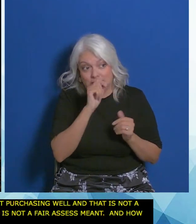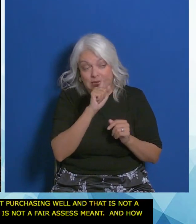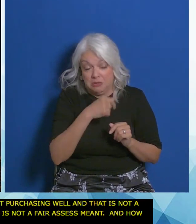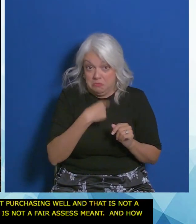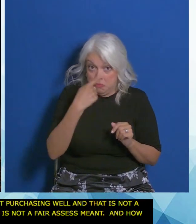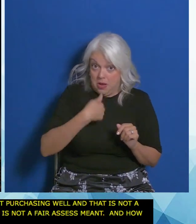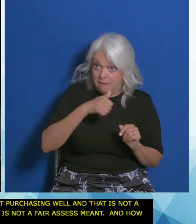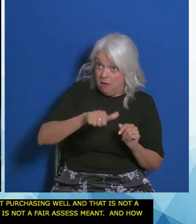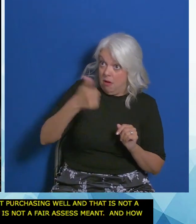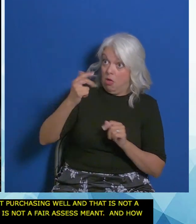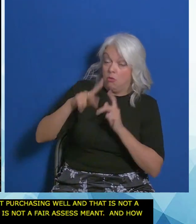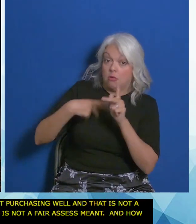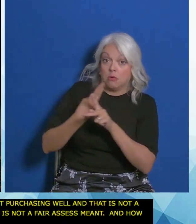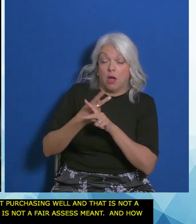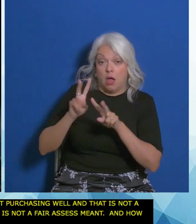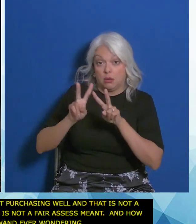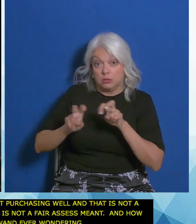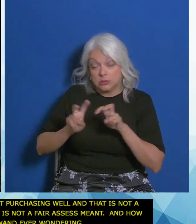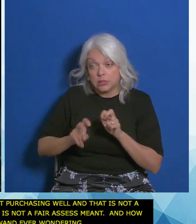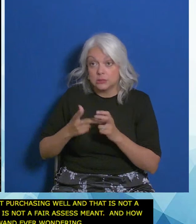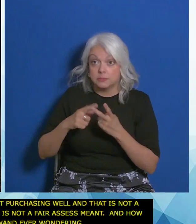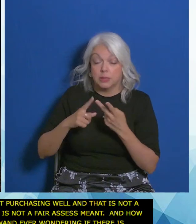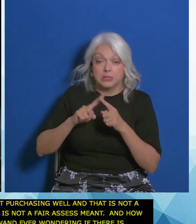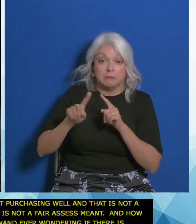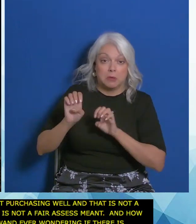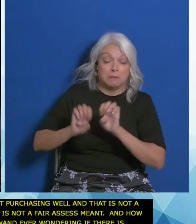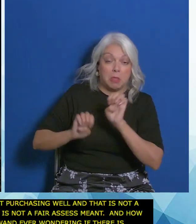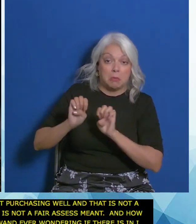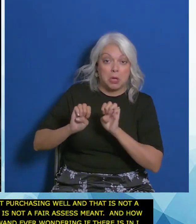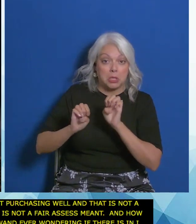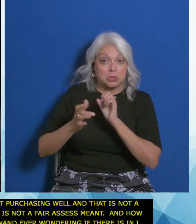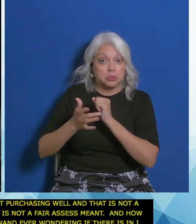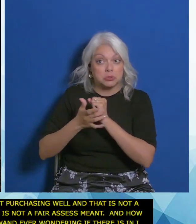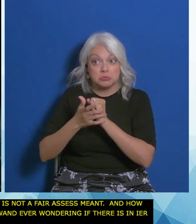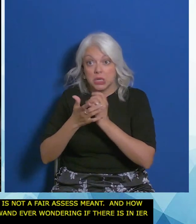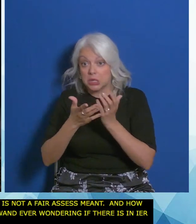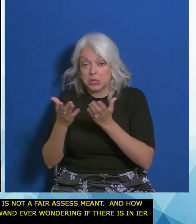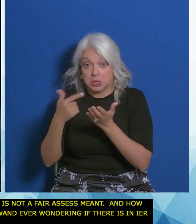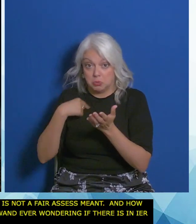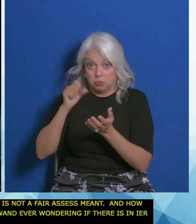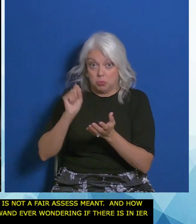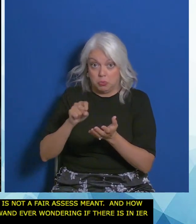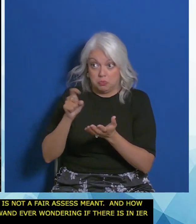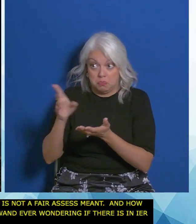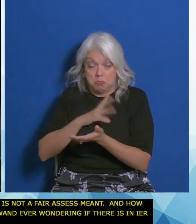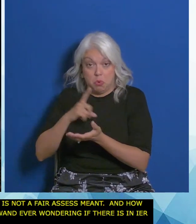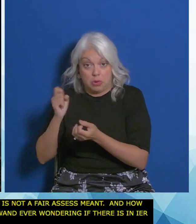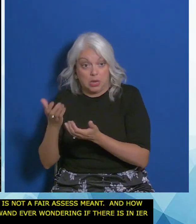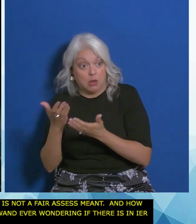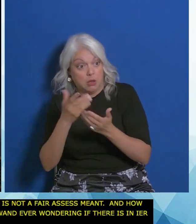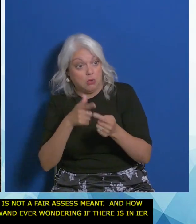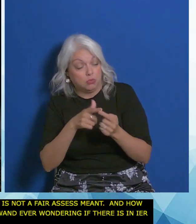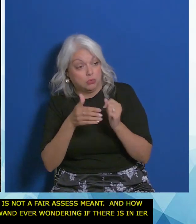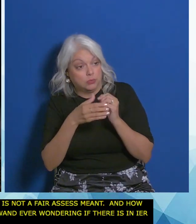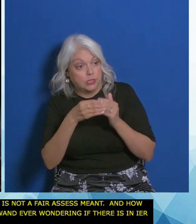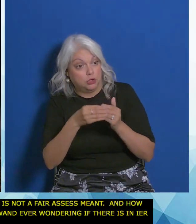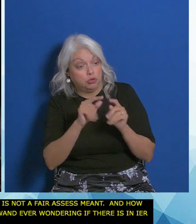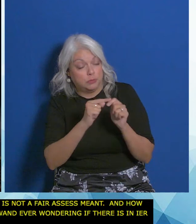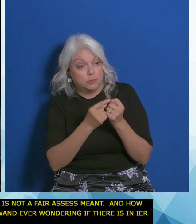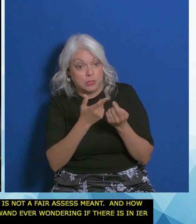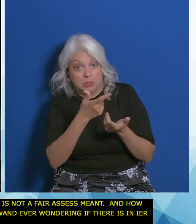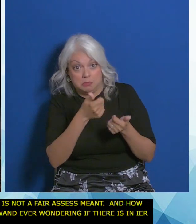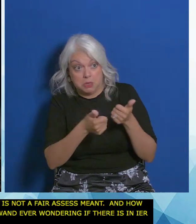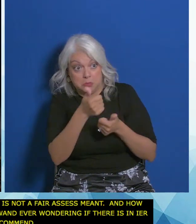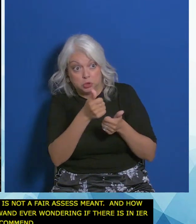any other assessment tool or evaluation tool that the board could recommend to the leadership team or the administrative